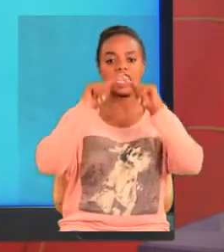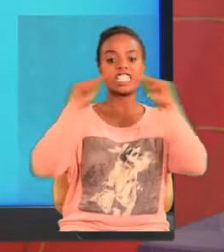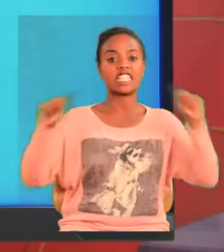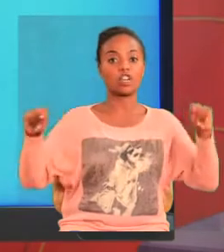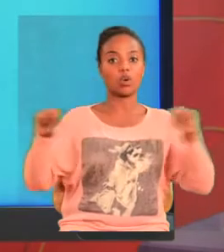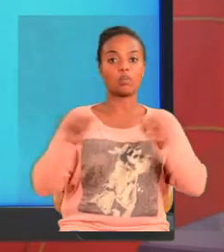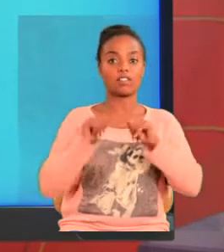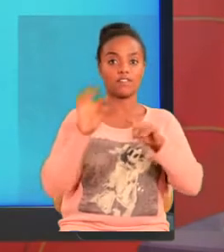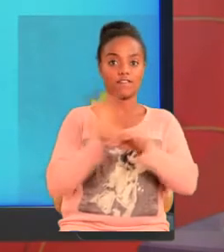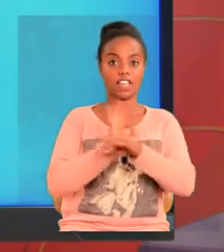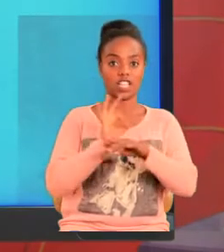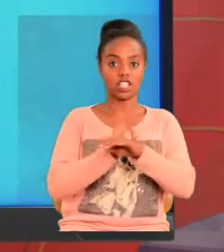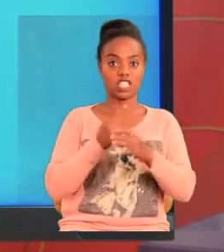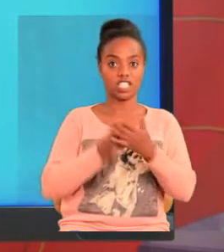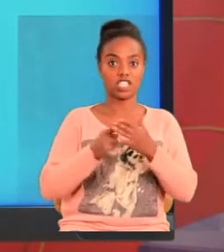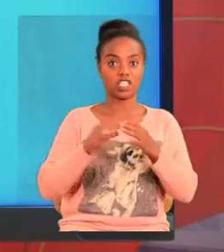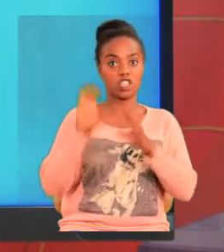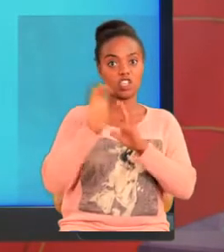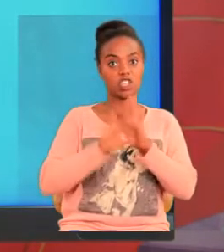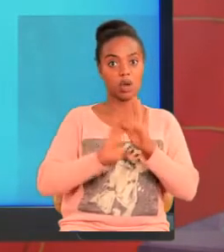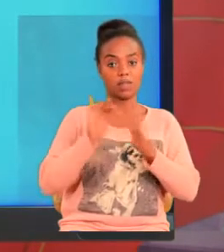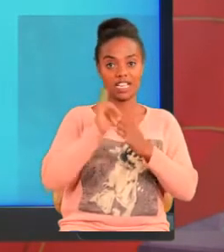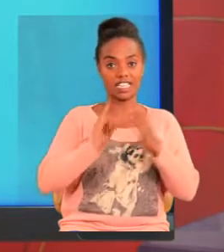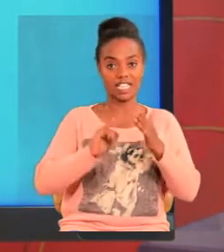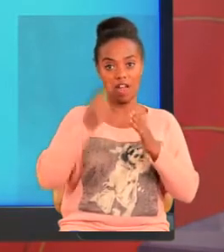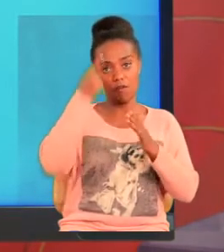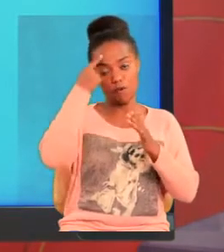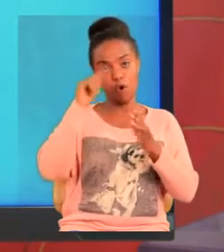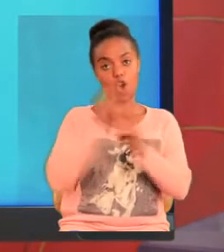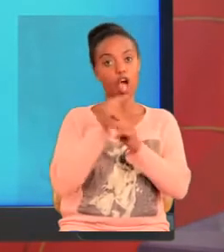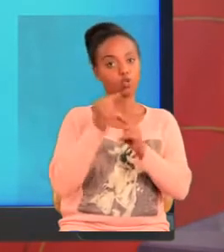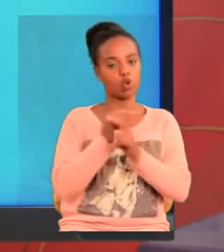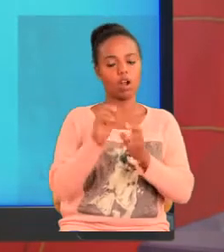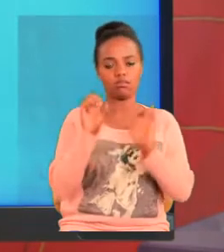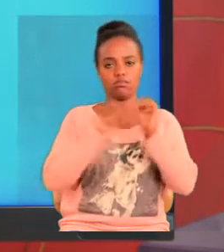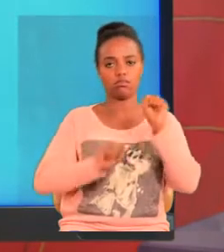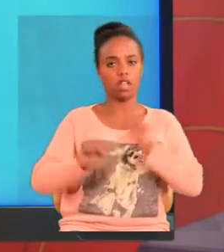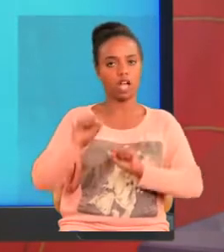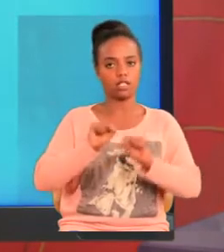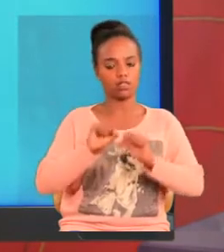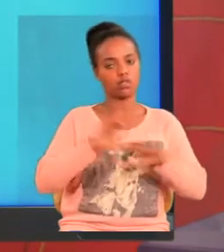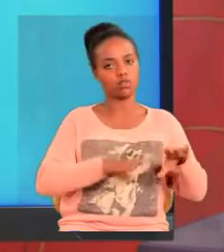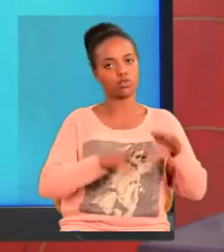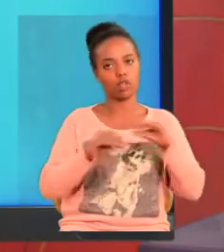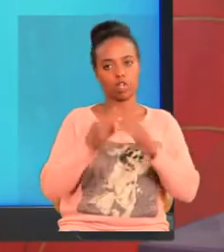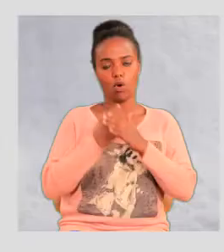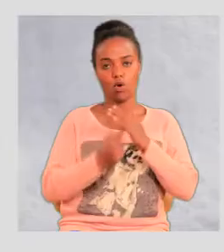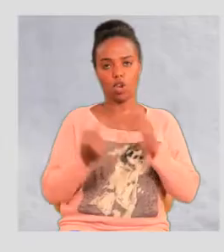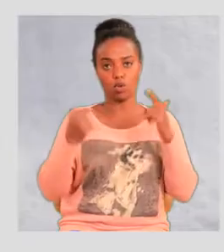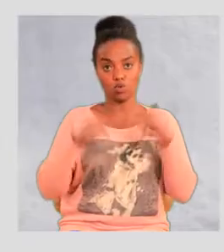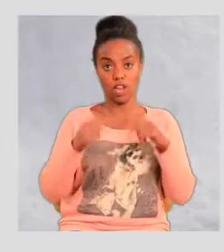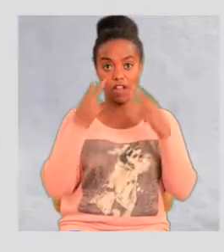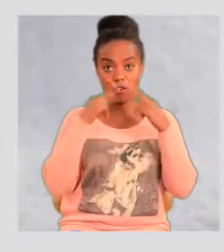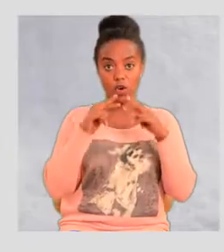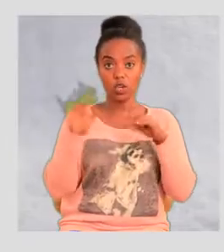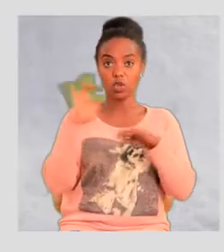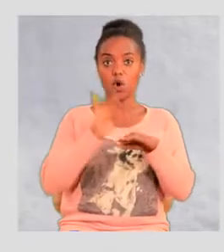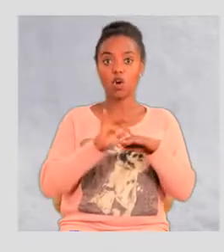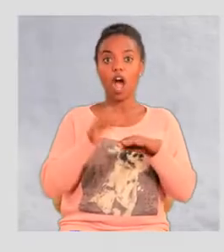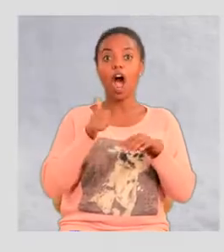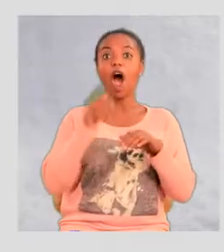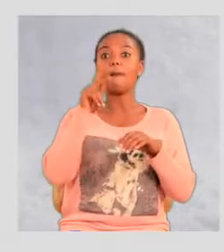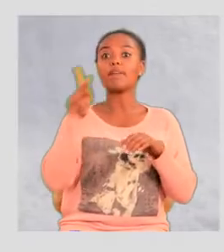functions. This chapter is designed for natural science students. So today we focus on applications